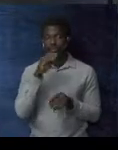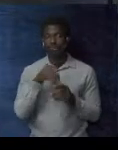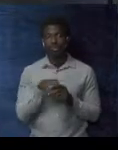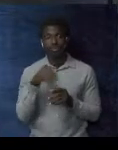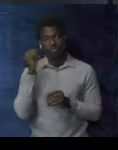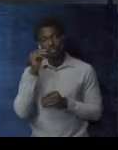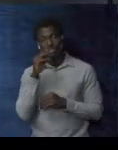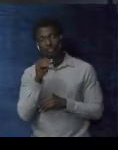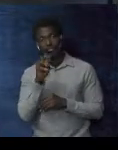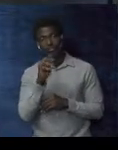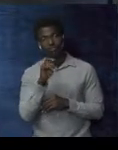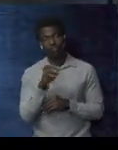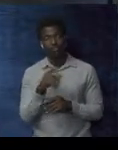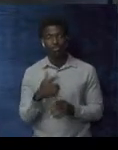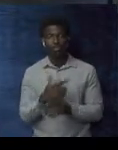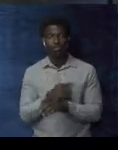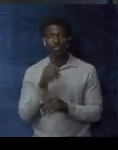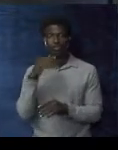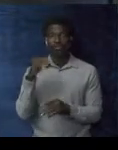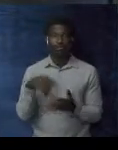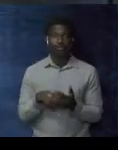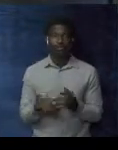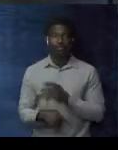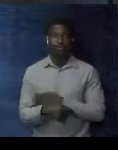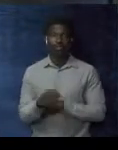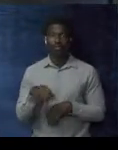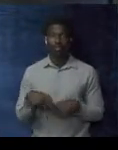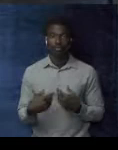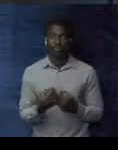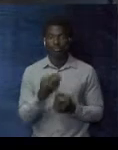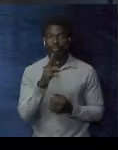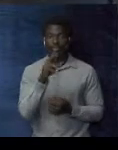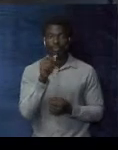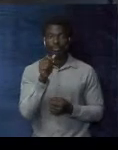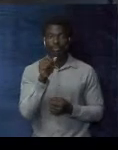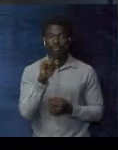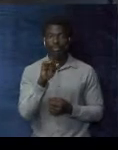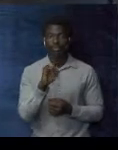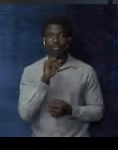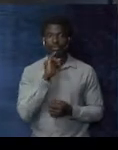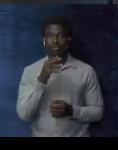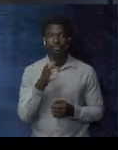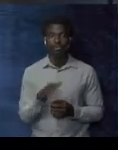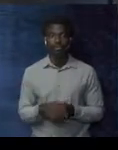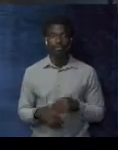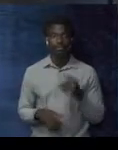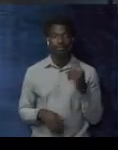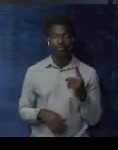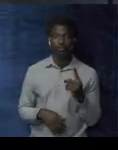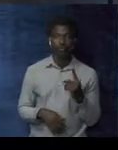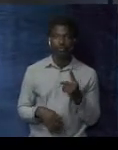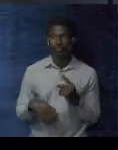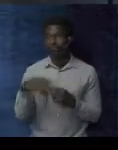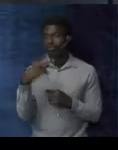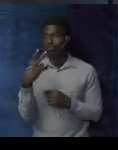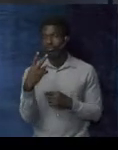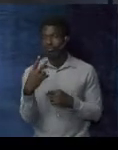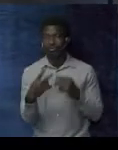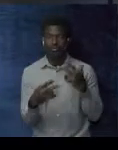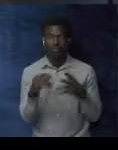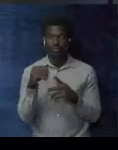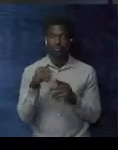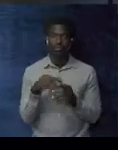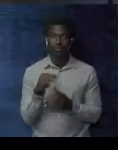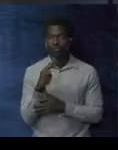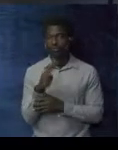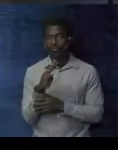Fumi's lesson one of these days. So how many radii are there in a diameter? The 1 radius, 2 radii, 3 radii,